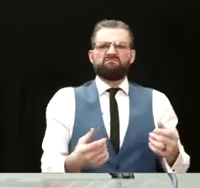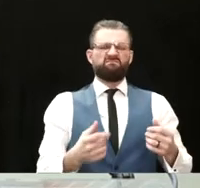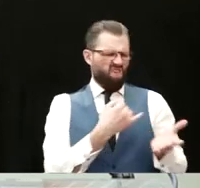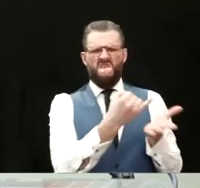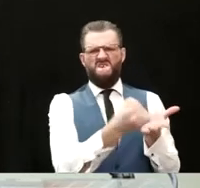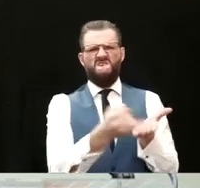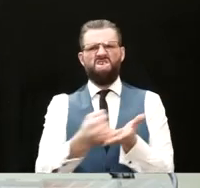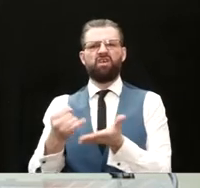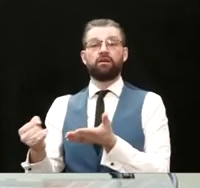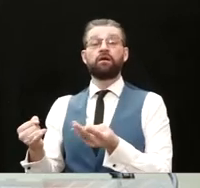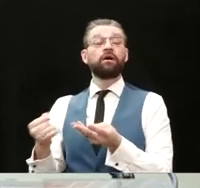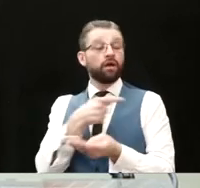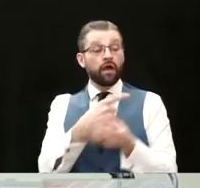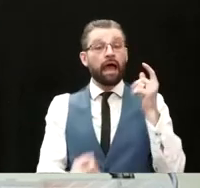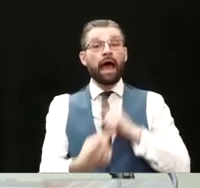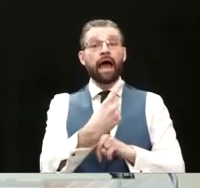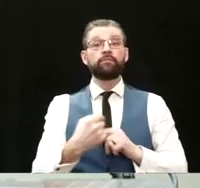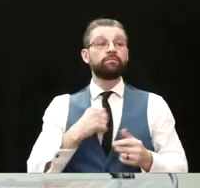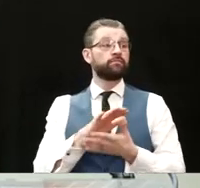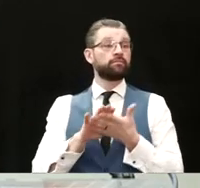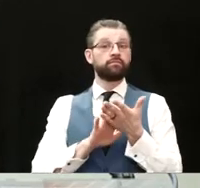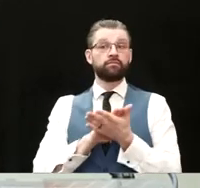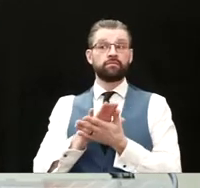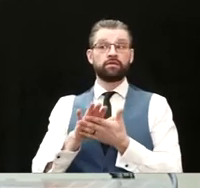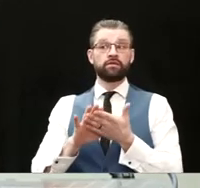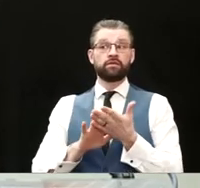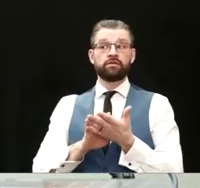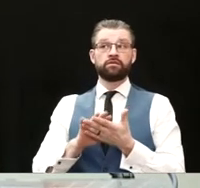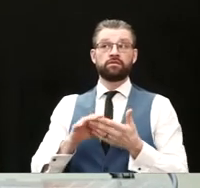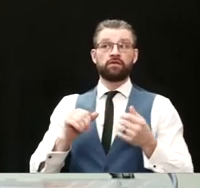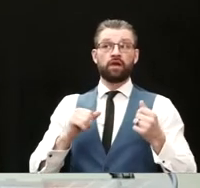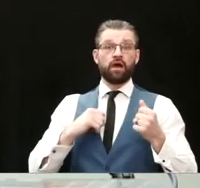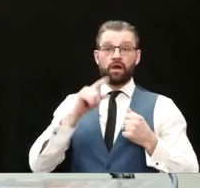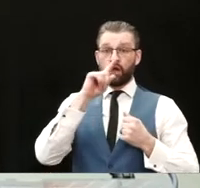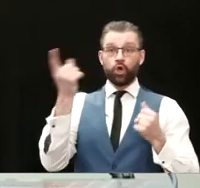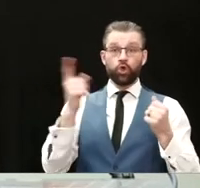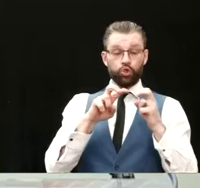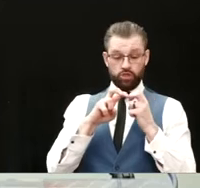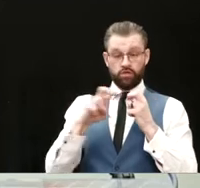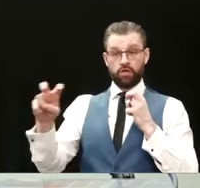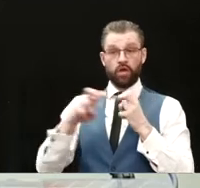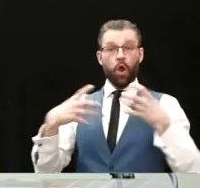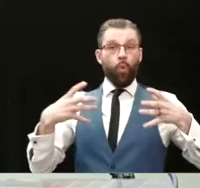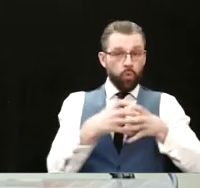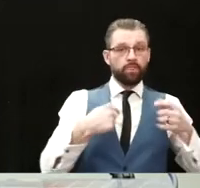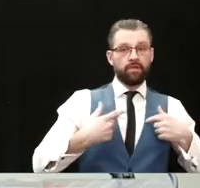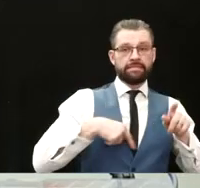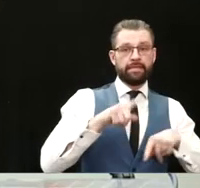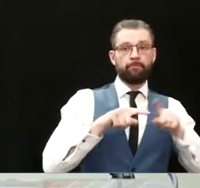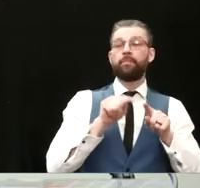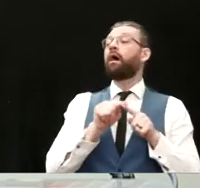as a result, I was unable to travel with my football club to matches in certain parts of the